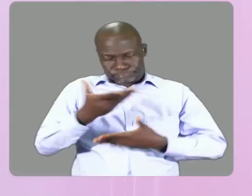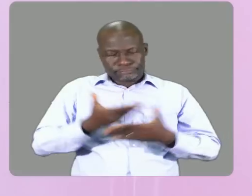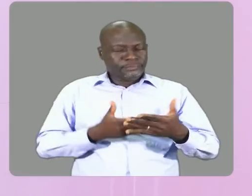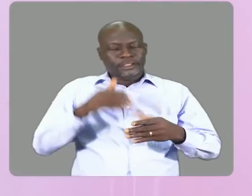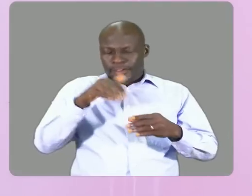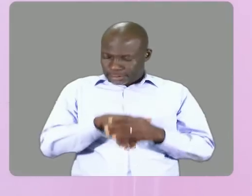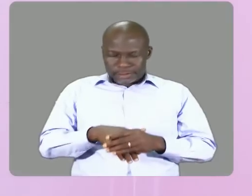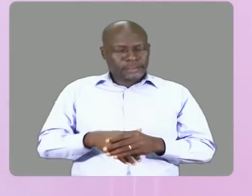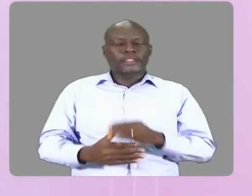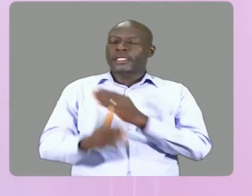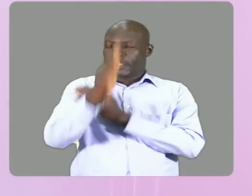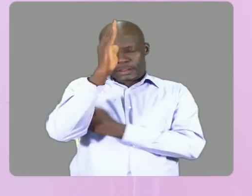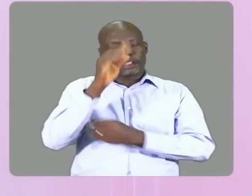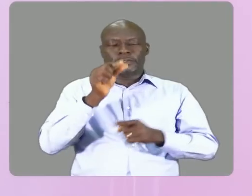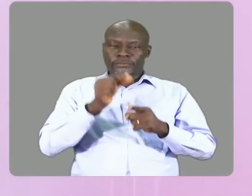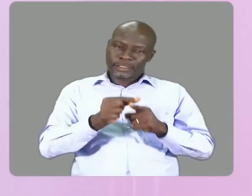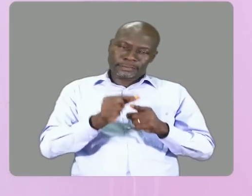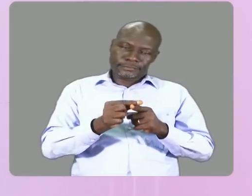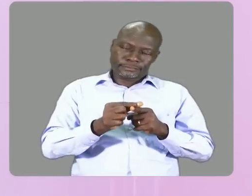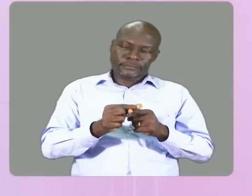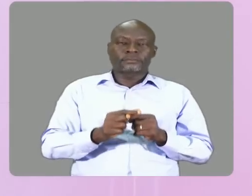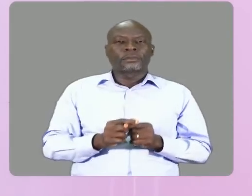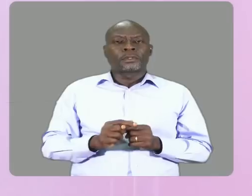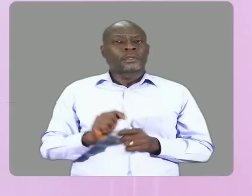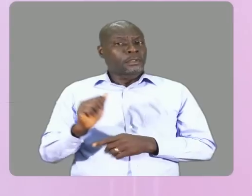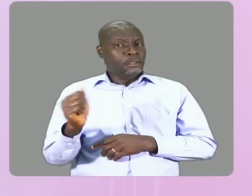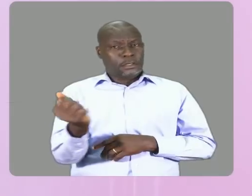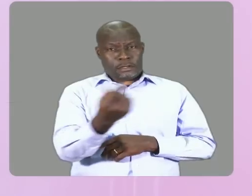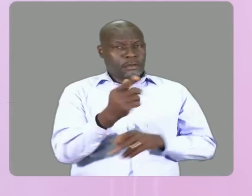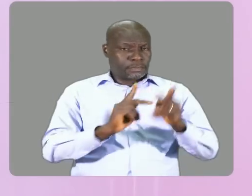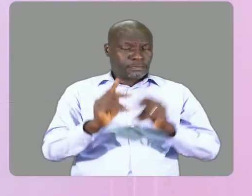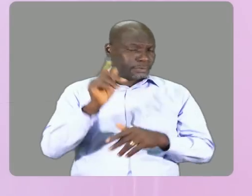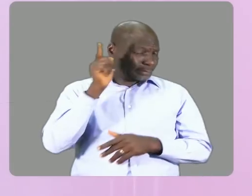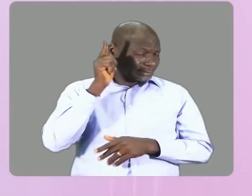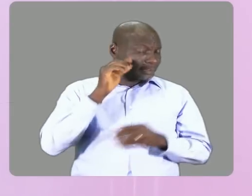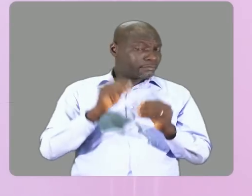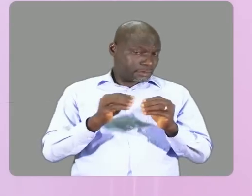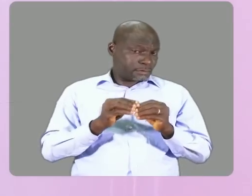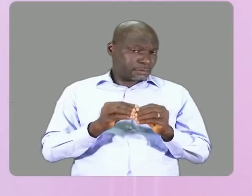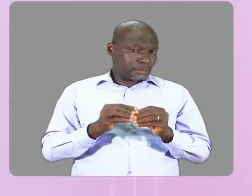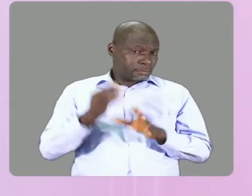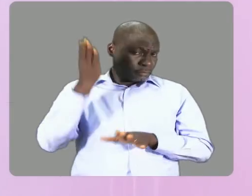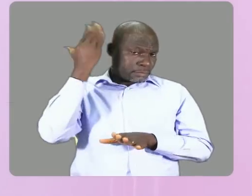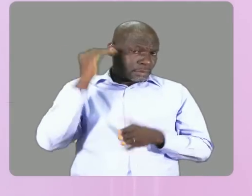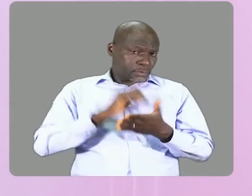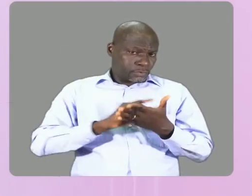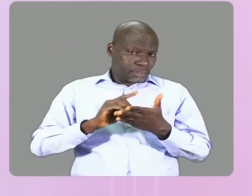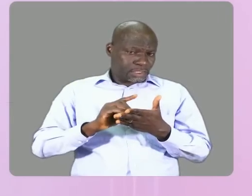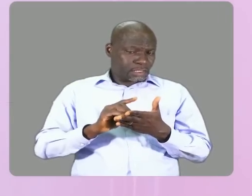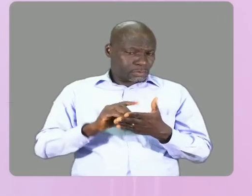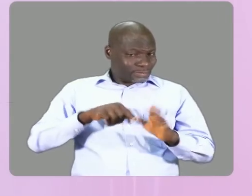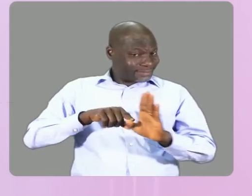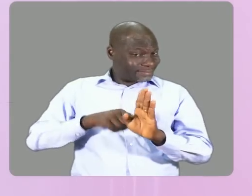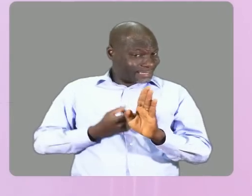Ewa Erade Asimu. Mwa Muta Etieno. Last week, Meno Esher